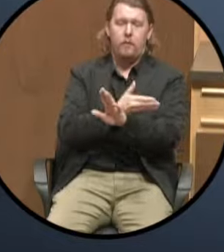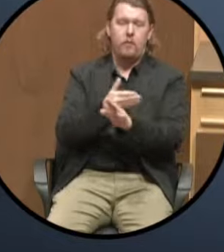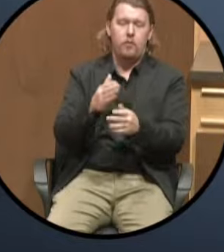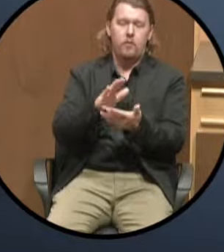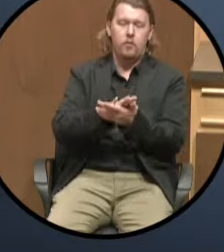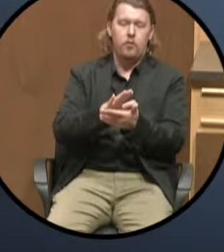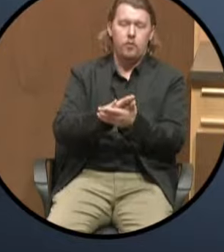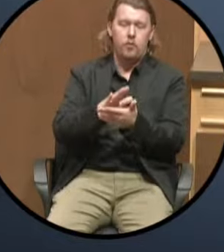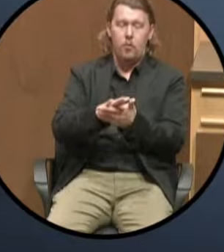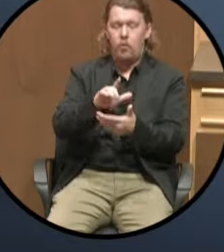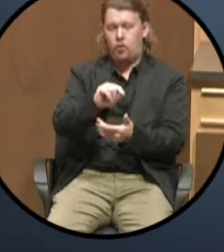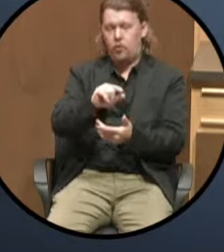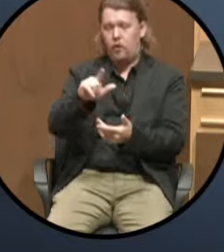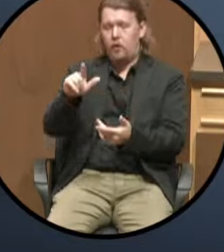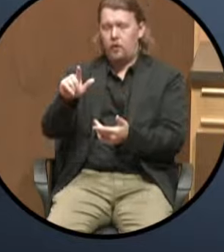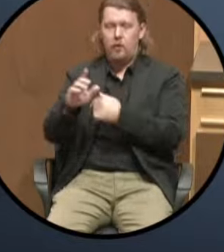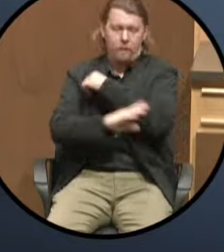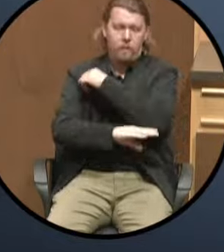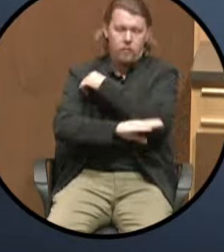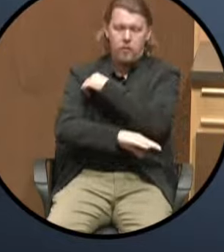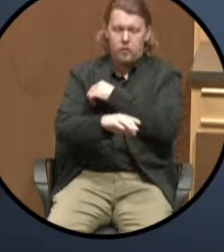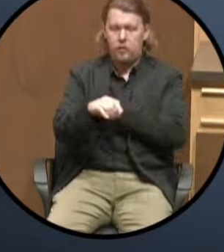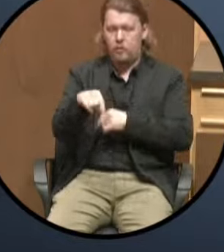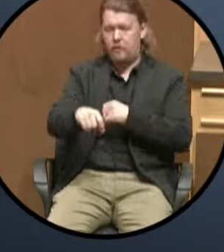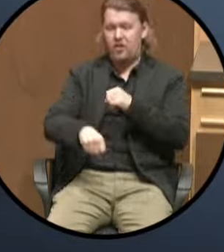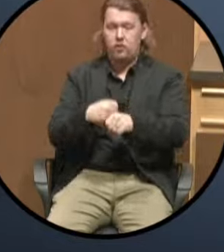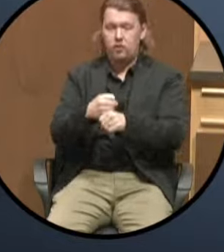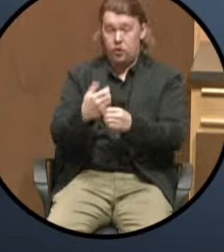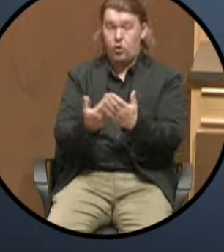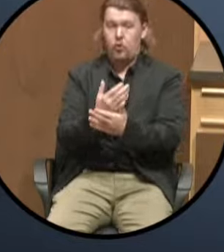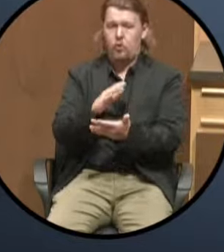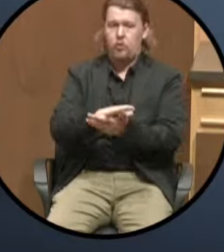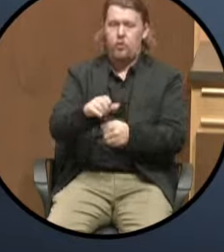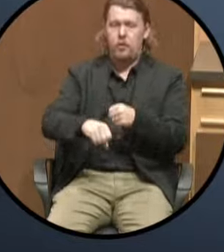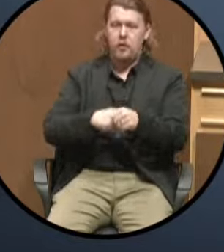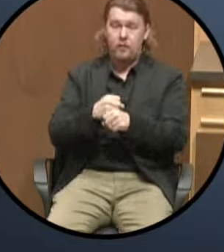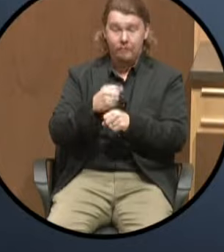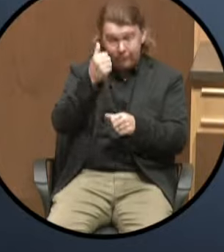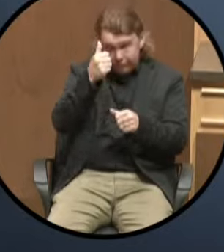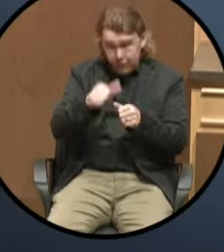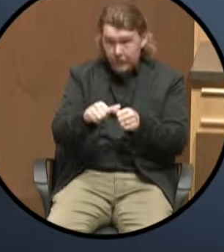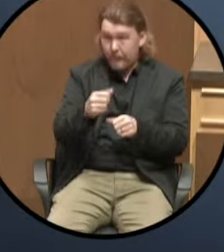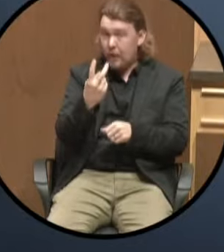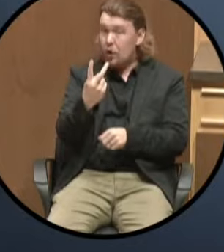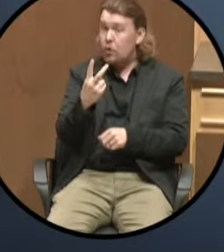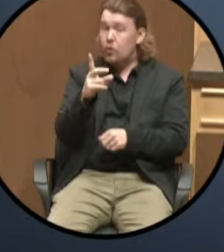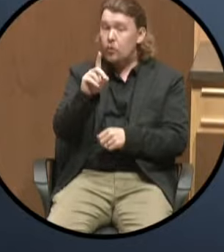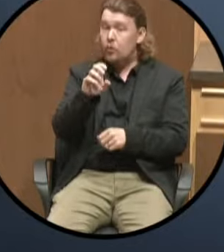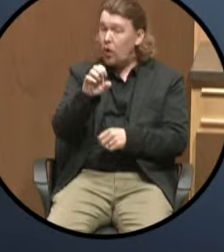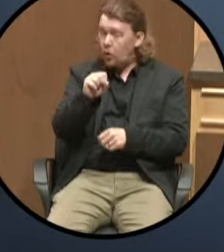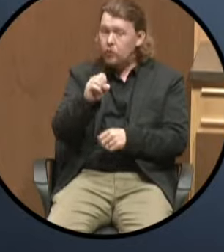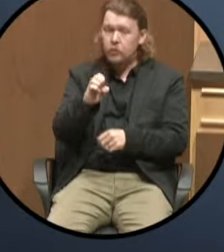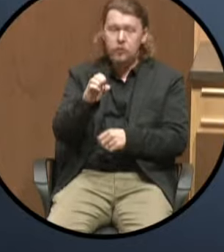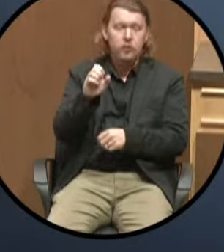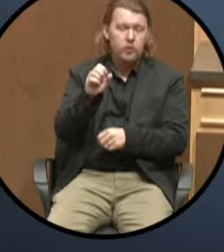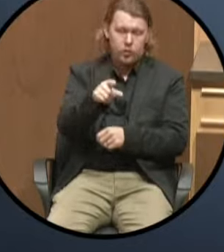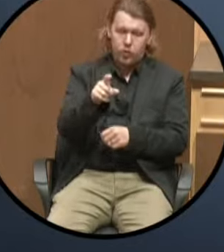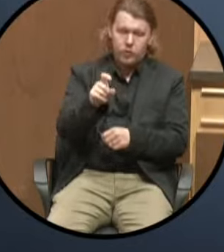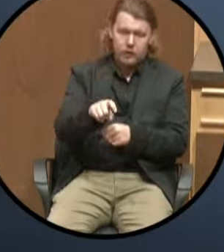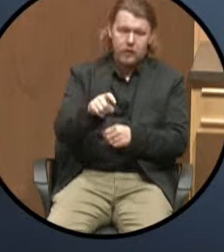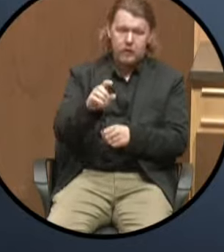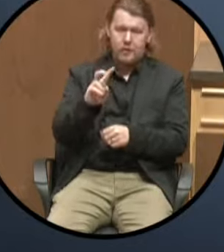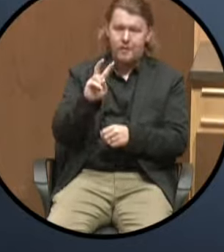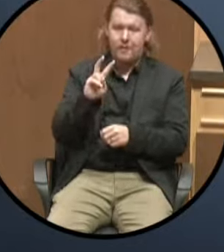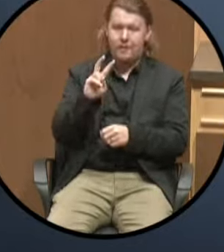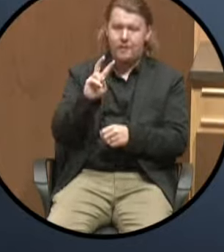starts in 2021, in fall 2021. Remember, this is a 2-dose schedule, so you'll need to receive your second dose